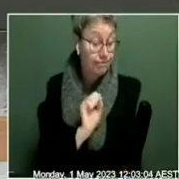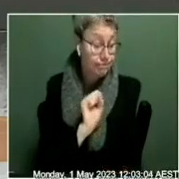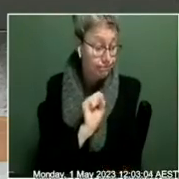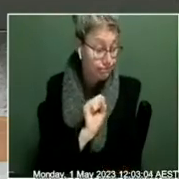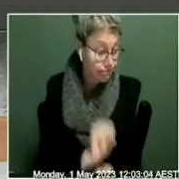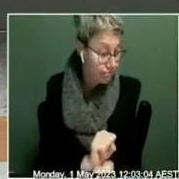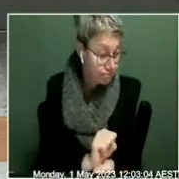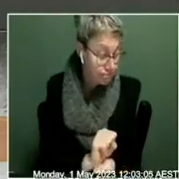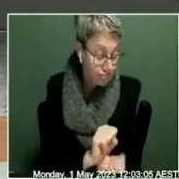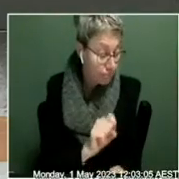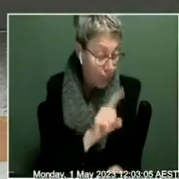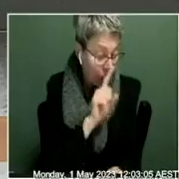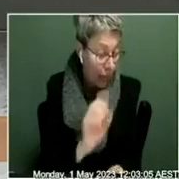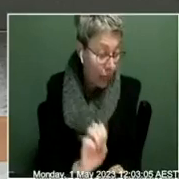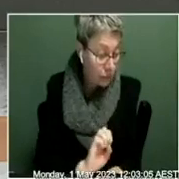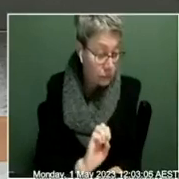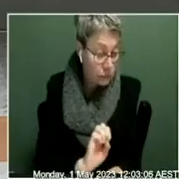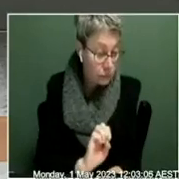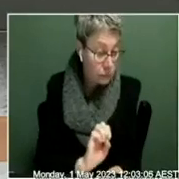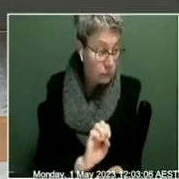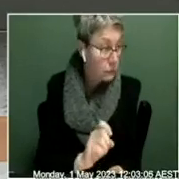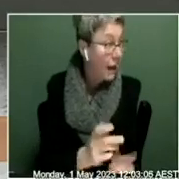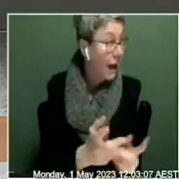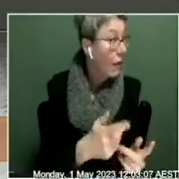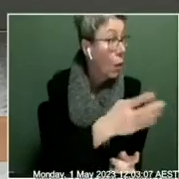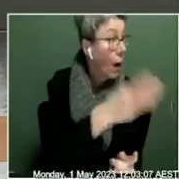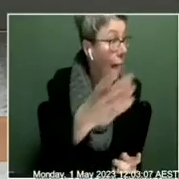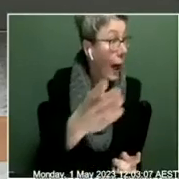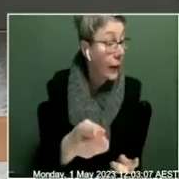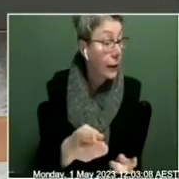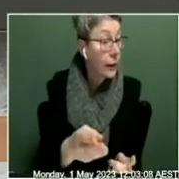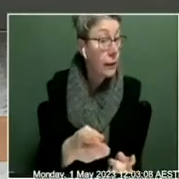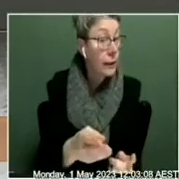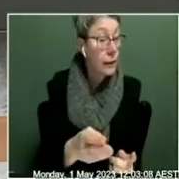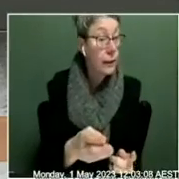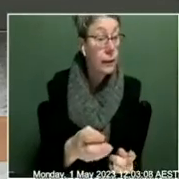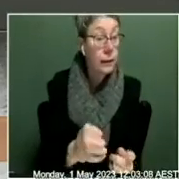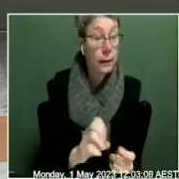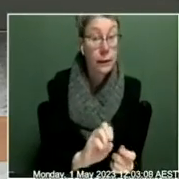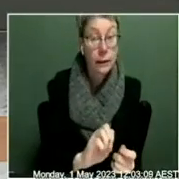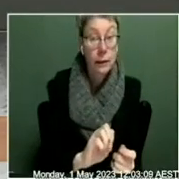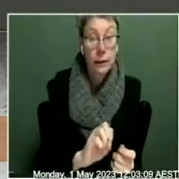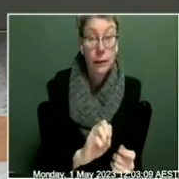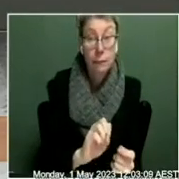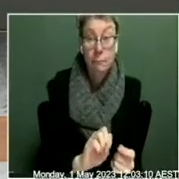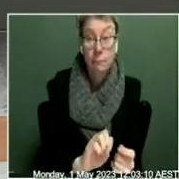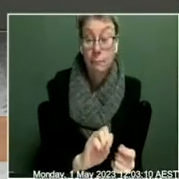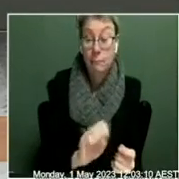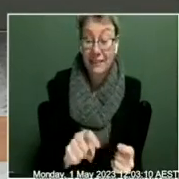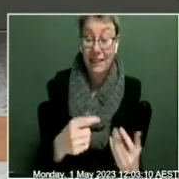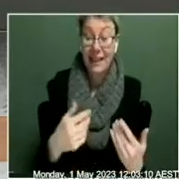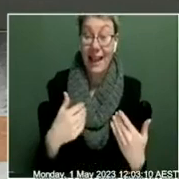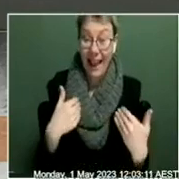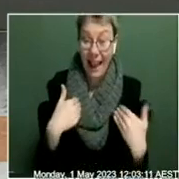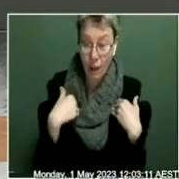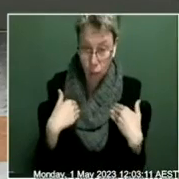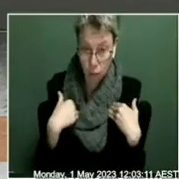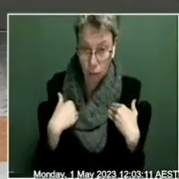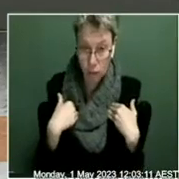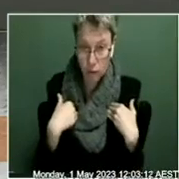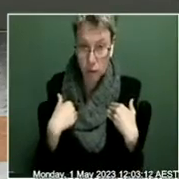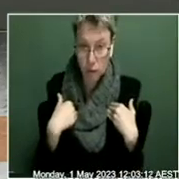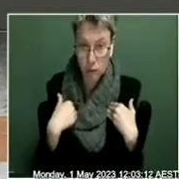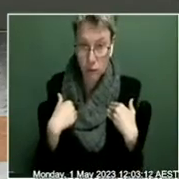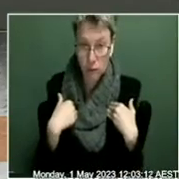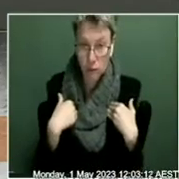currently get. Does the department agree that currently the state's police holding facilities do not have the